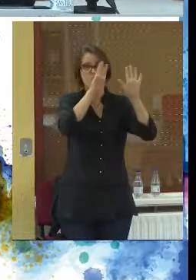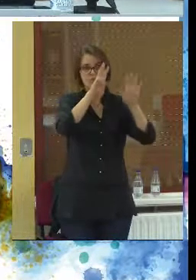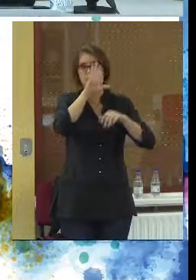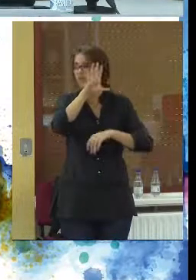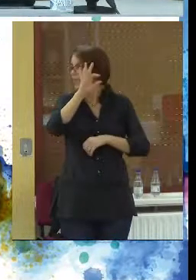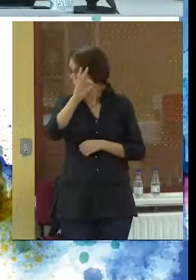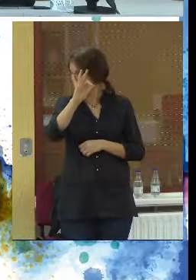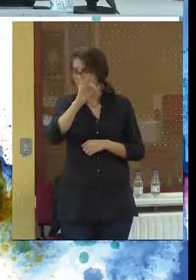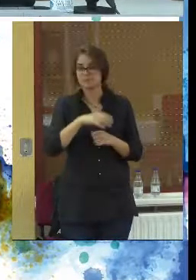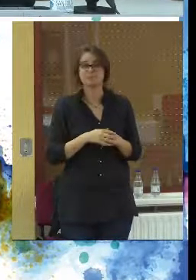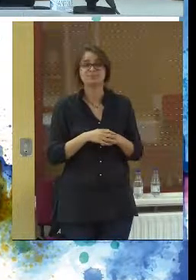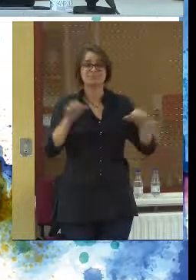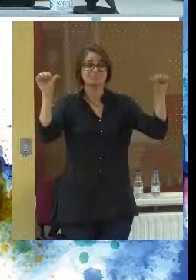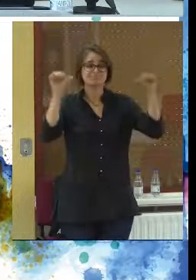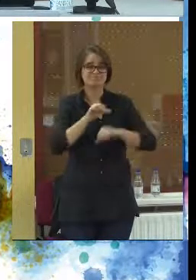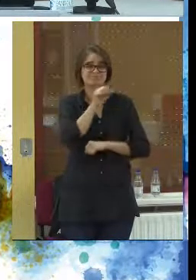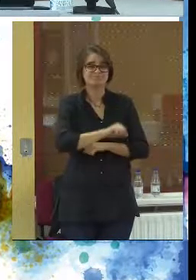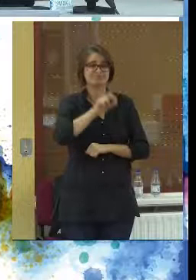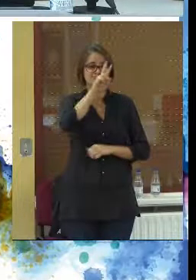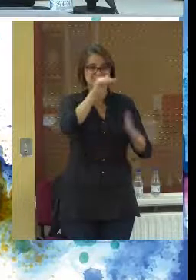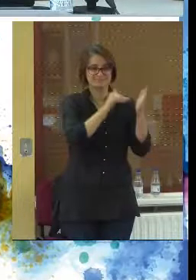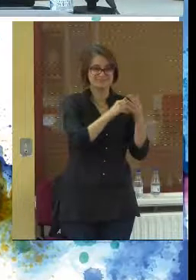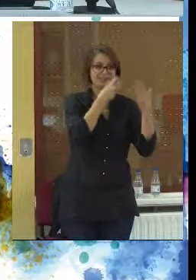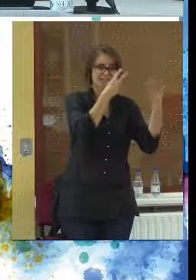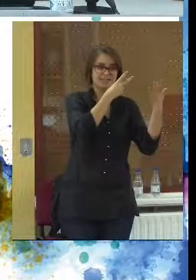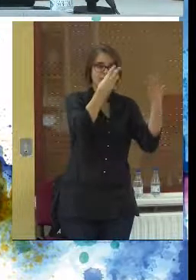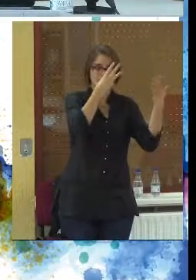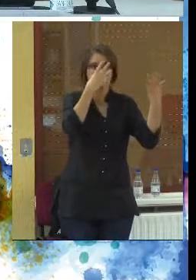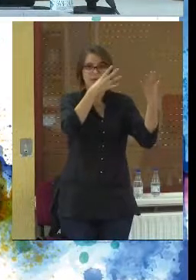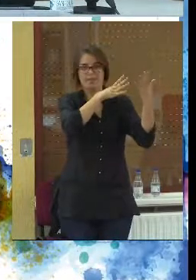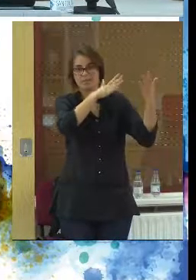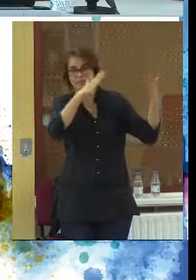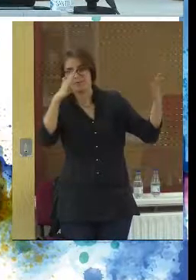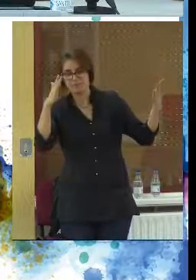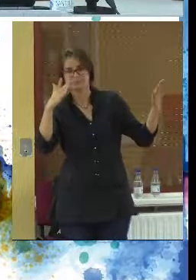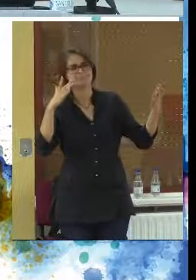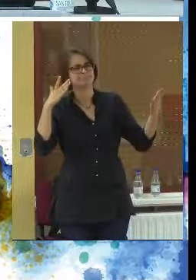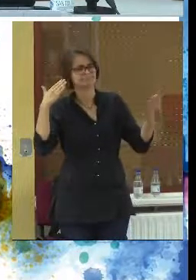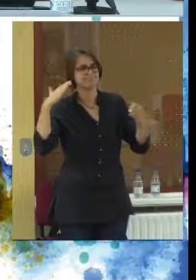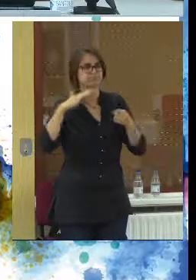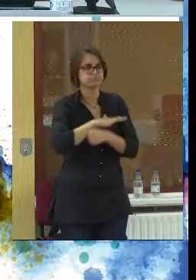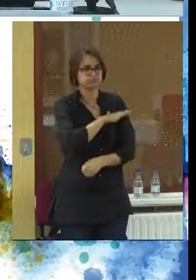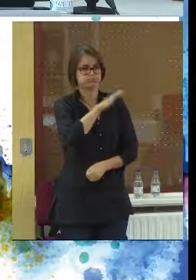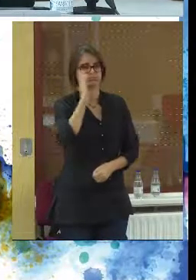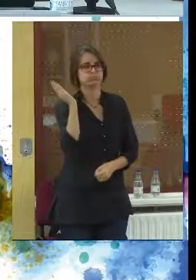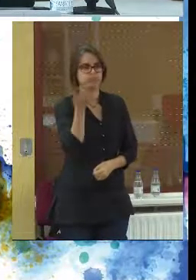professionals, not 750 as the video stated, and 33%